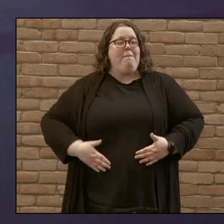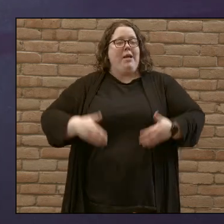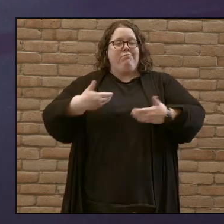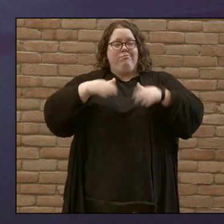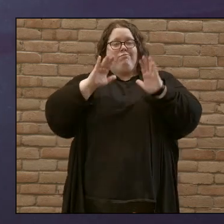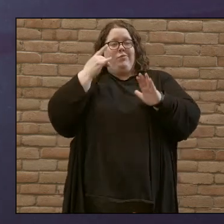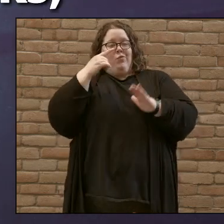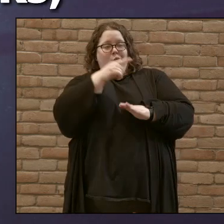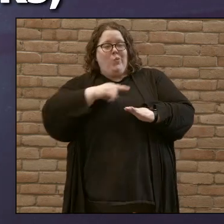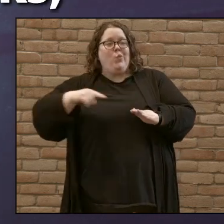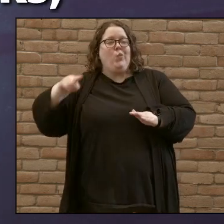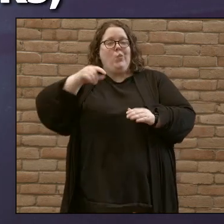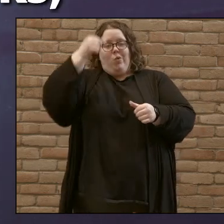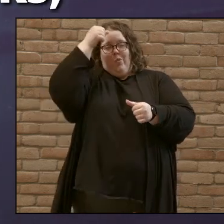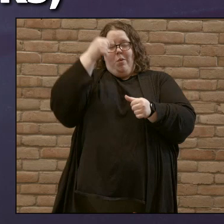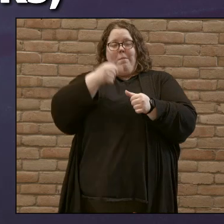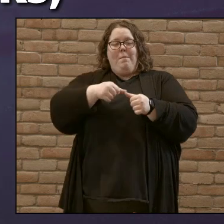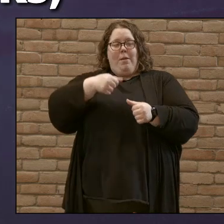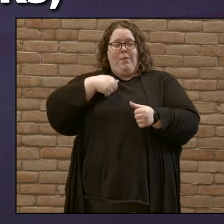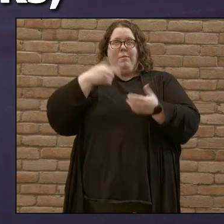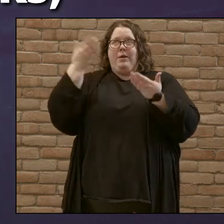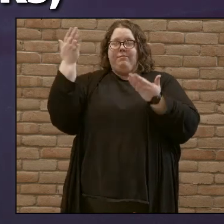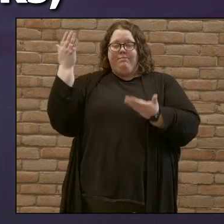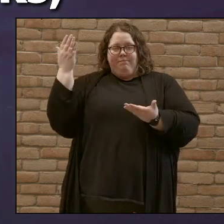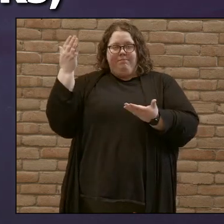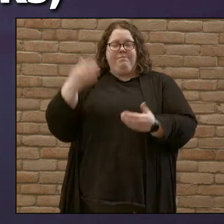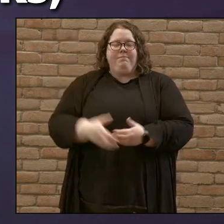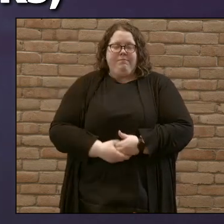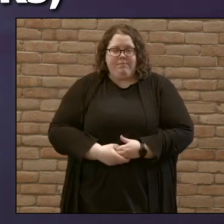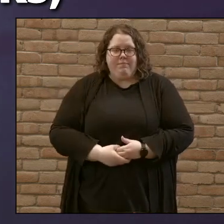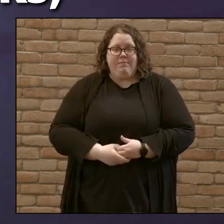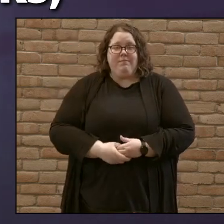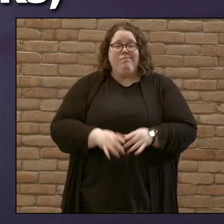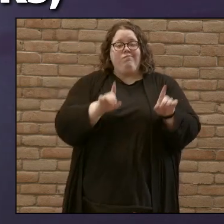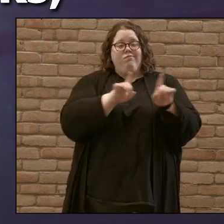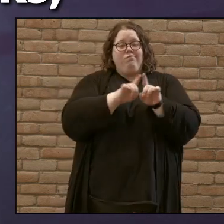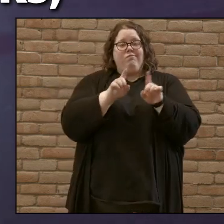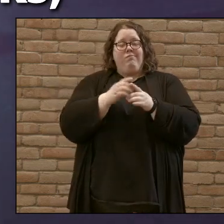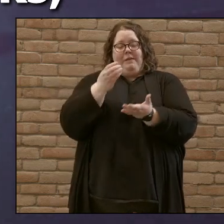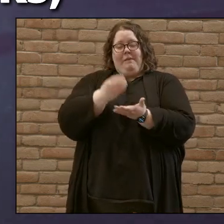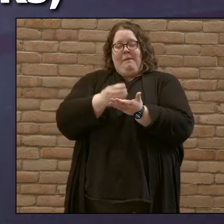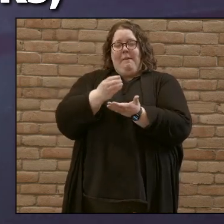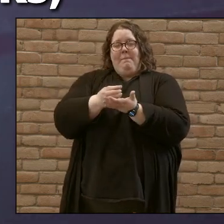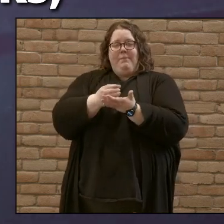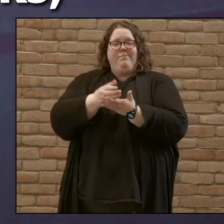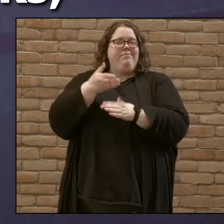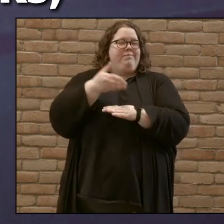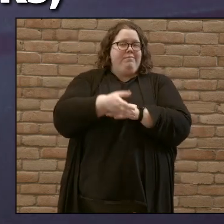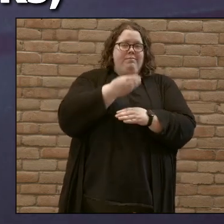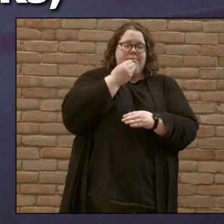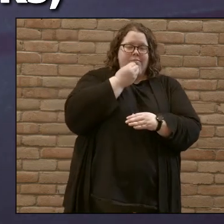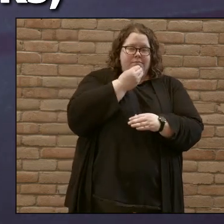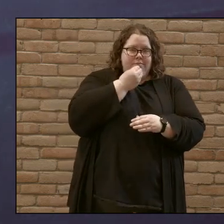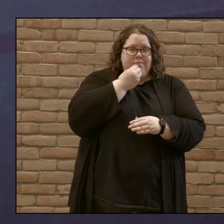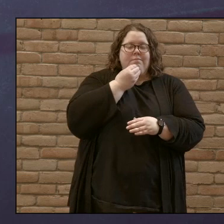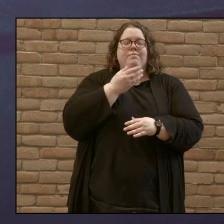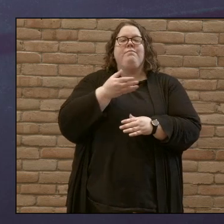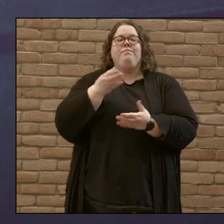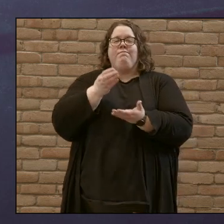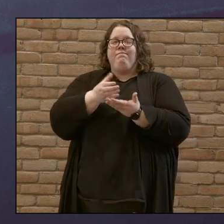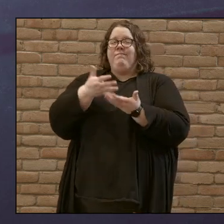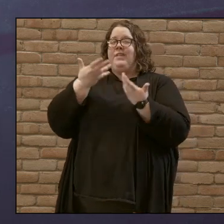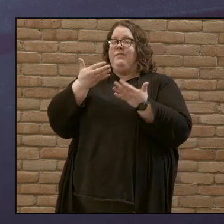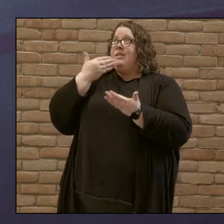this in remembrance of me." In the same way also, he took the cup after supper, and when he had given